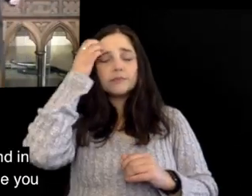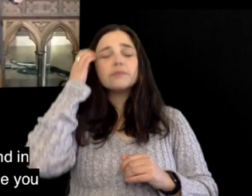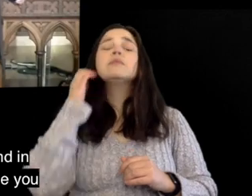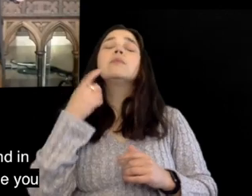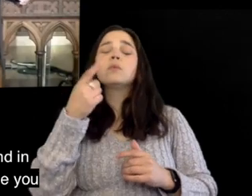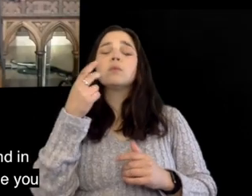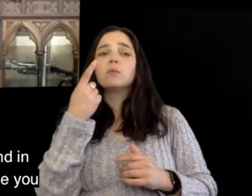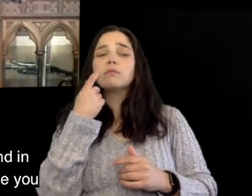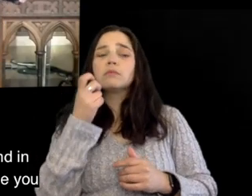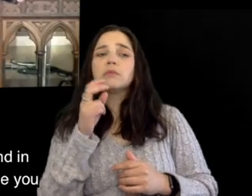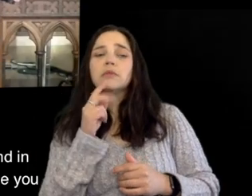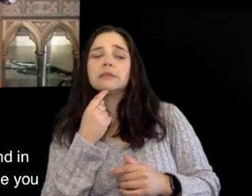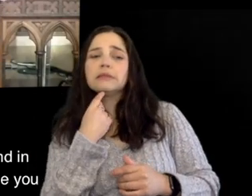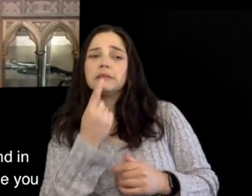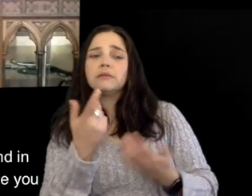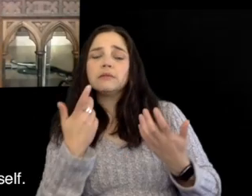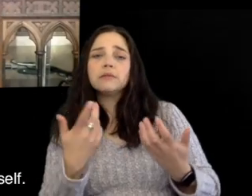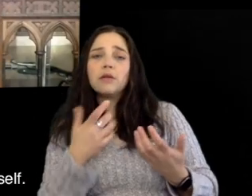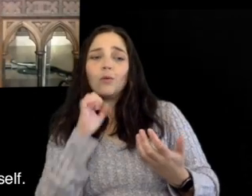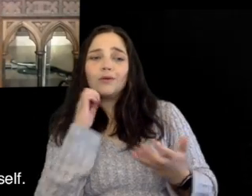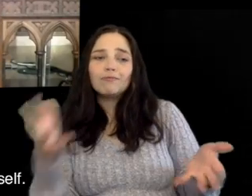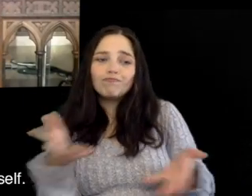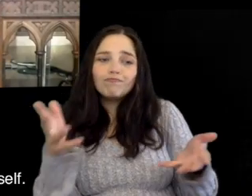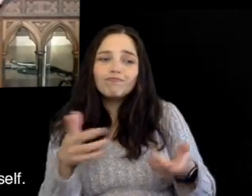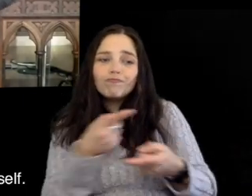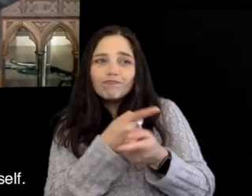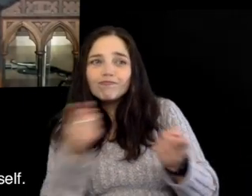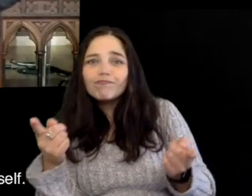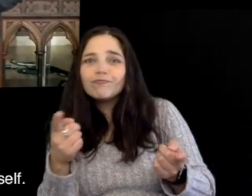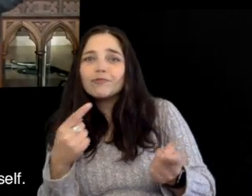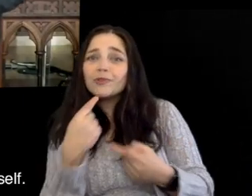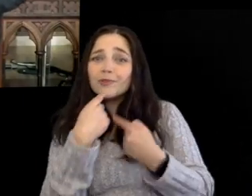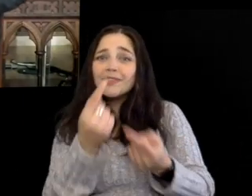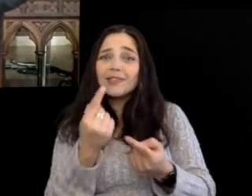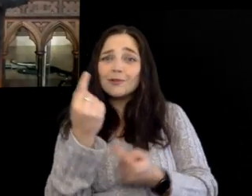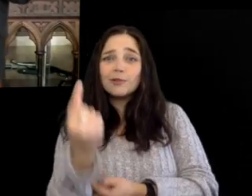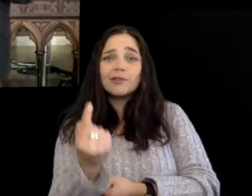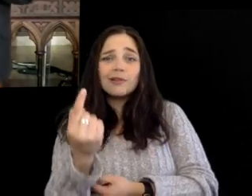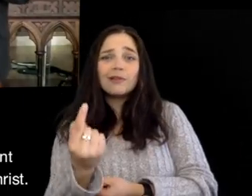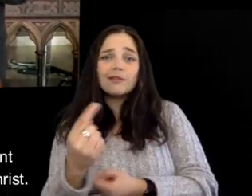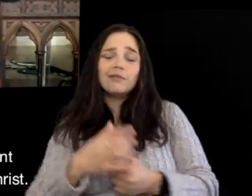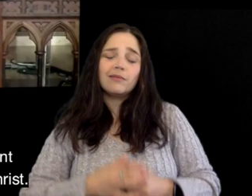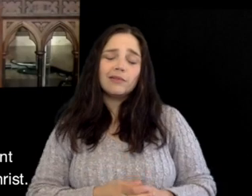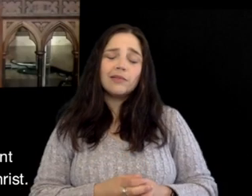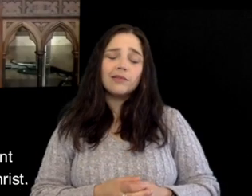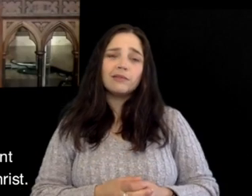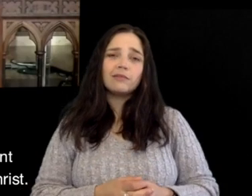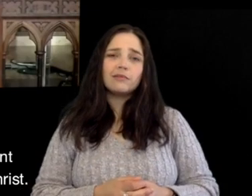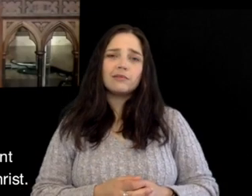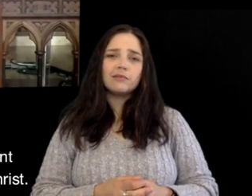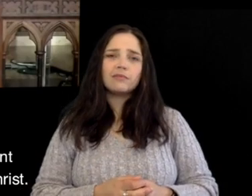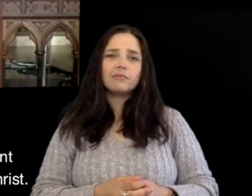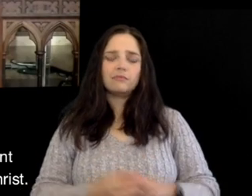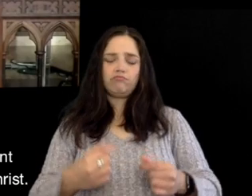We can say today, and in fact, I would encourage you just to say it to yourself. Alistair,